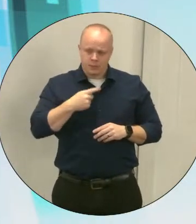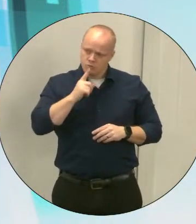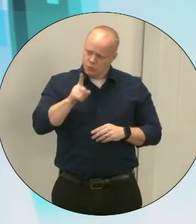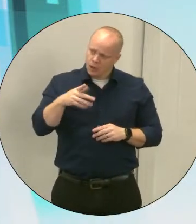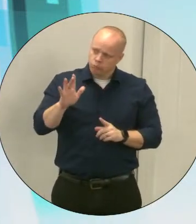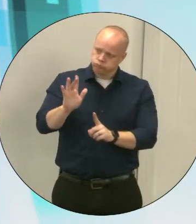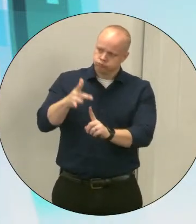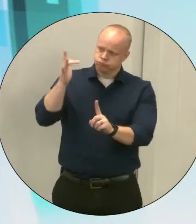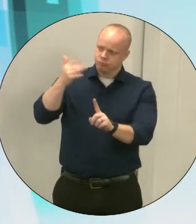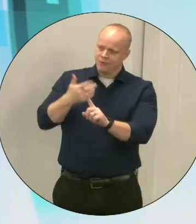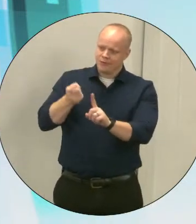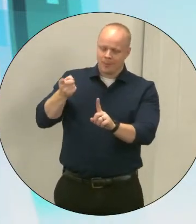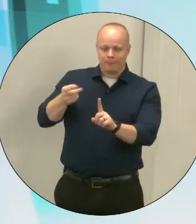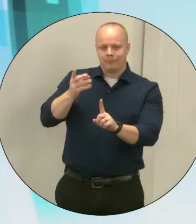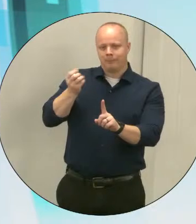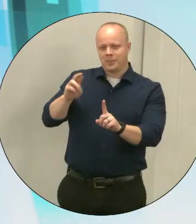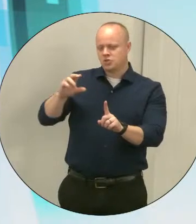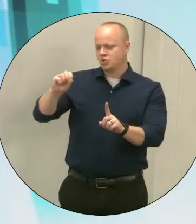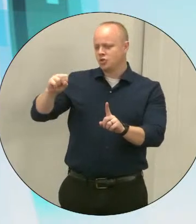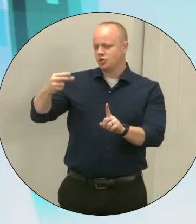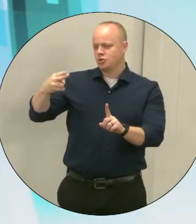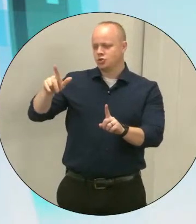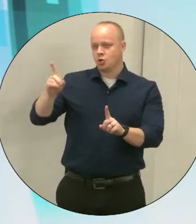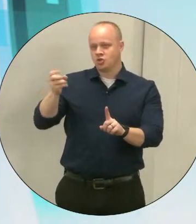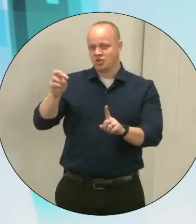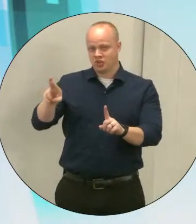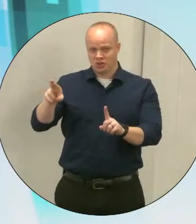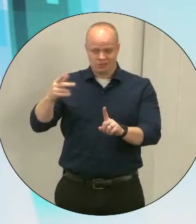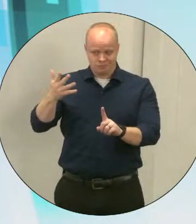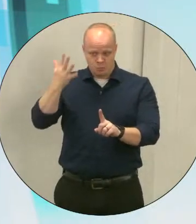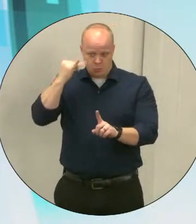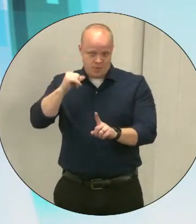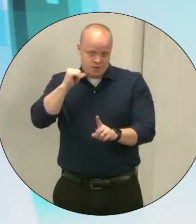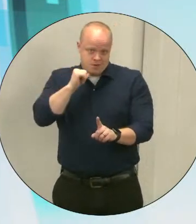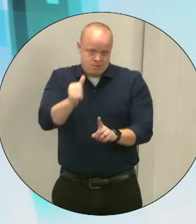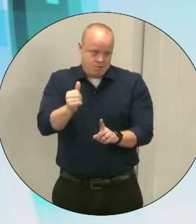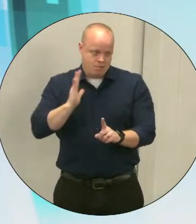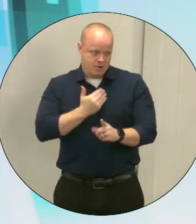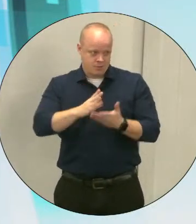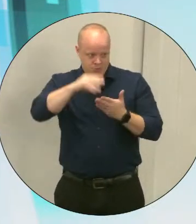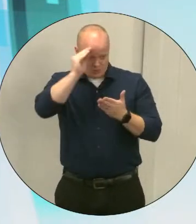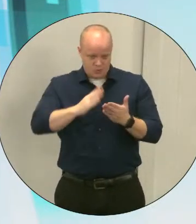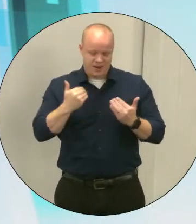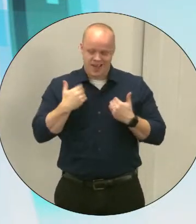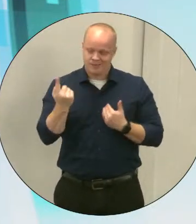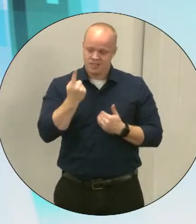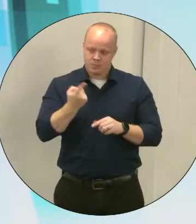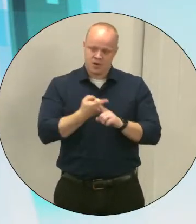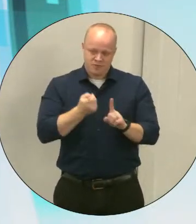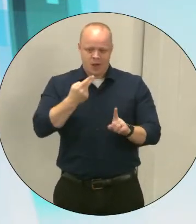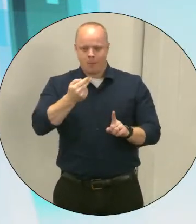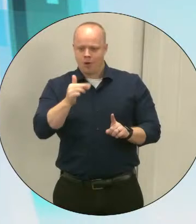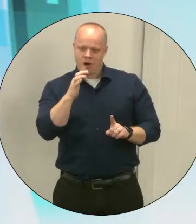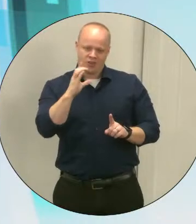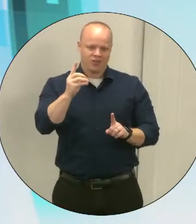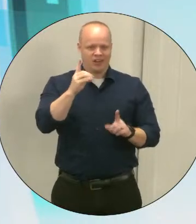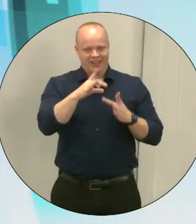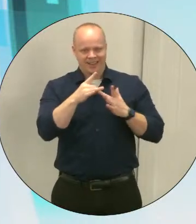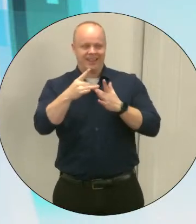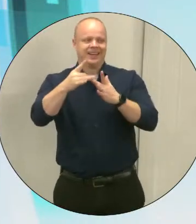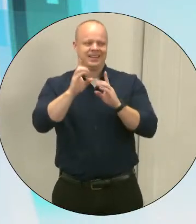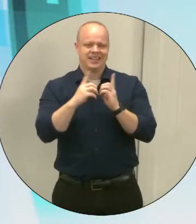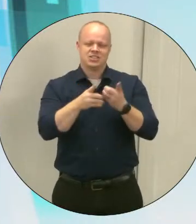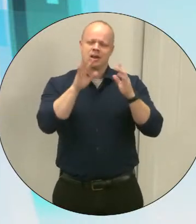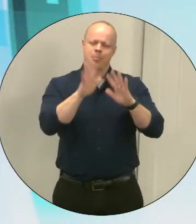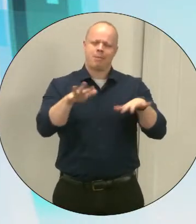by Mr. Schuldiner. You know, why shouldn't our students have somebody from Harvard leading the district, blah, blah, blah, blah, blah.